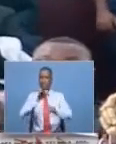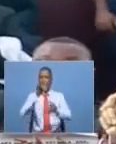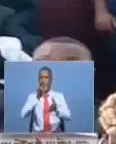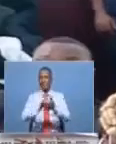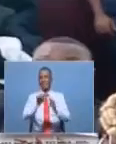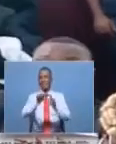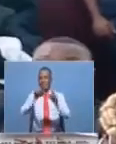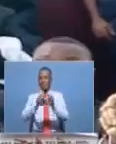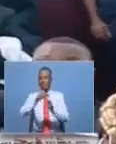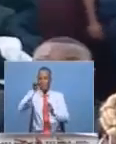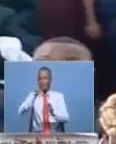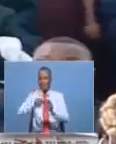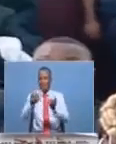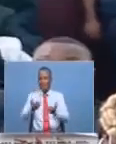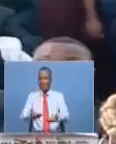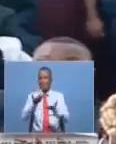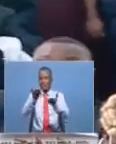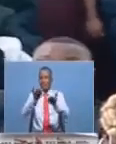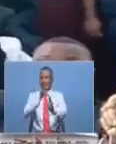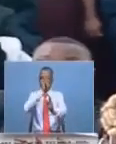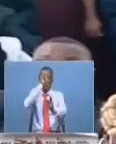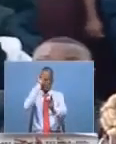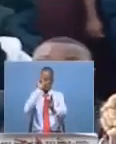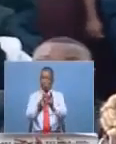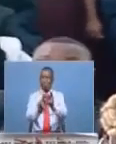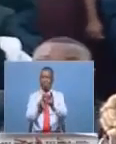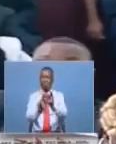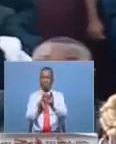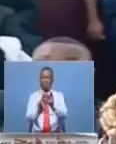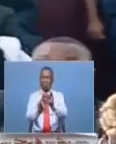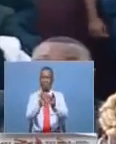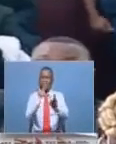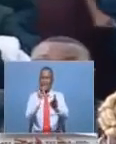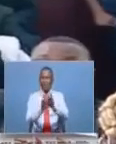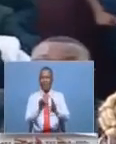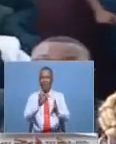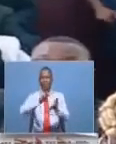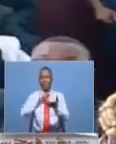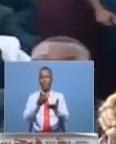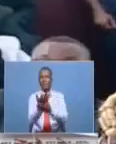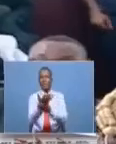to put forward exactly the status of that witness statement.